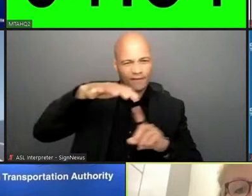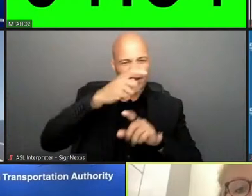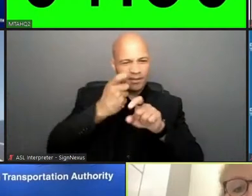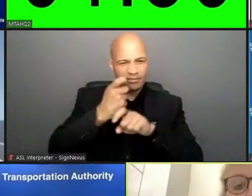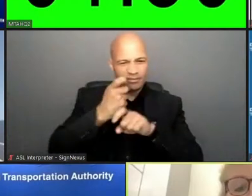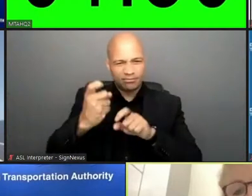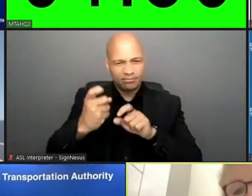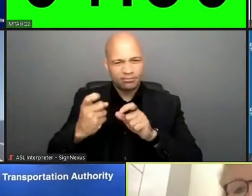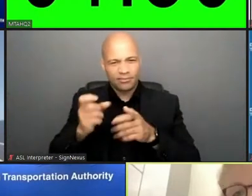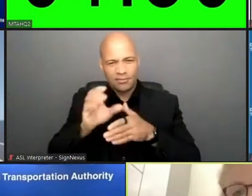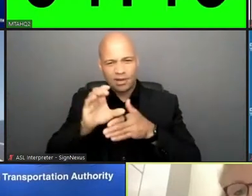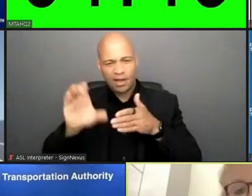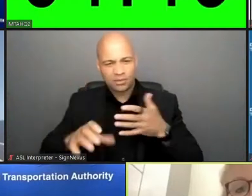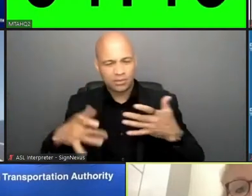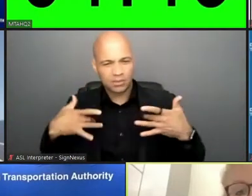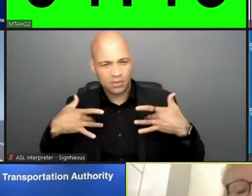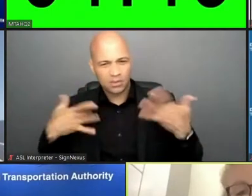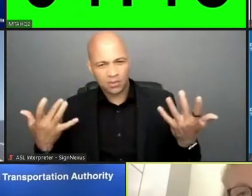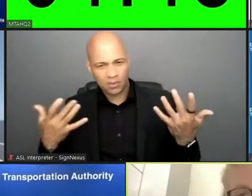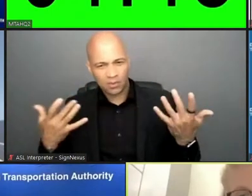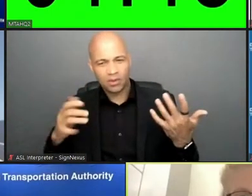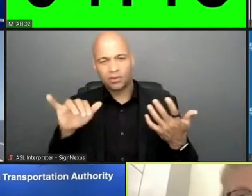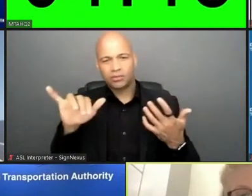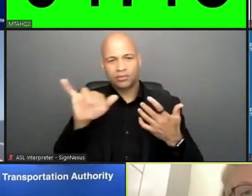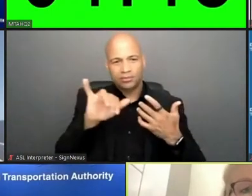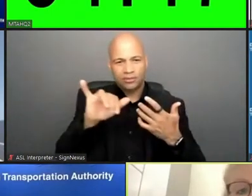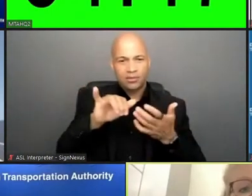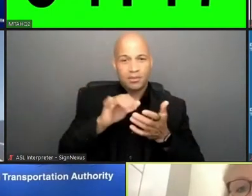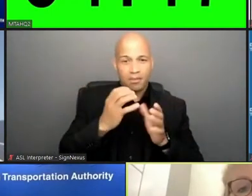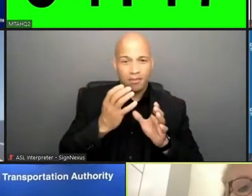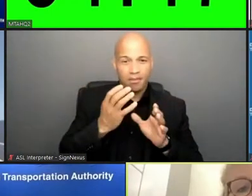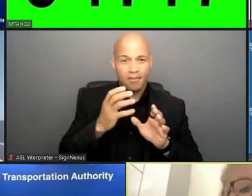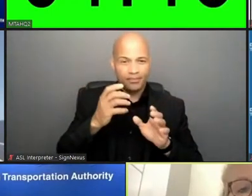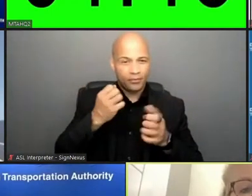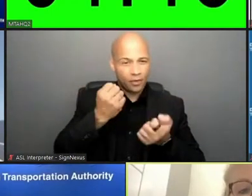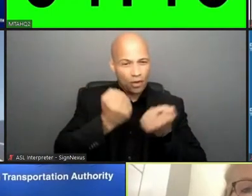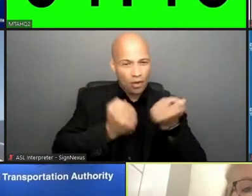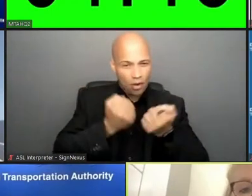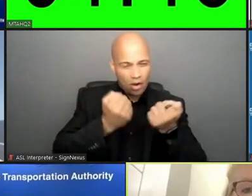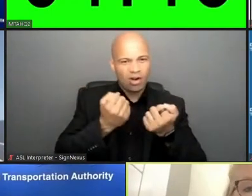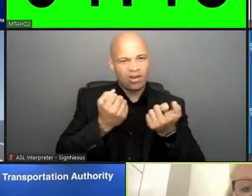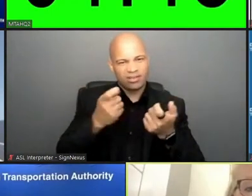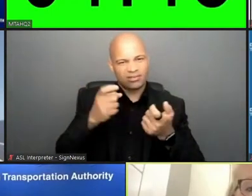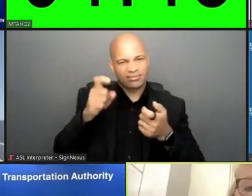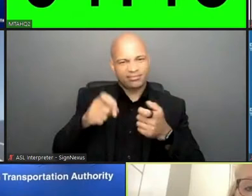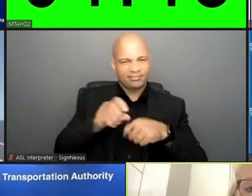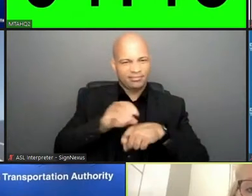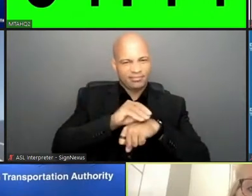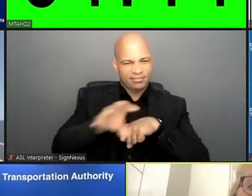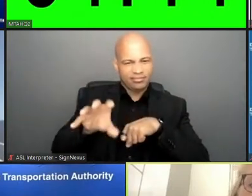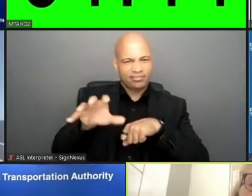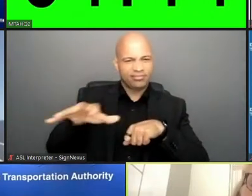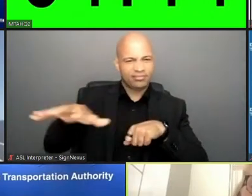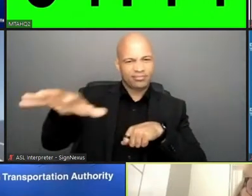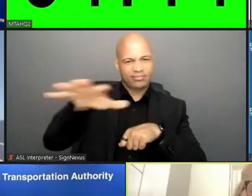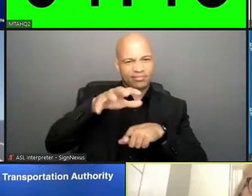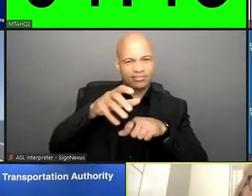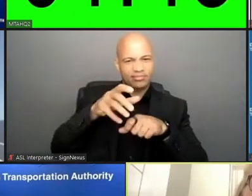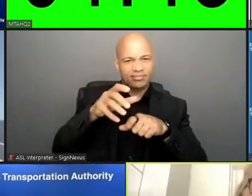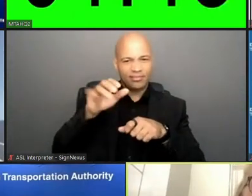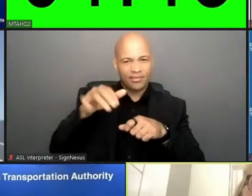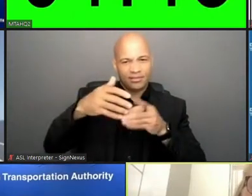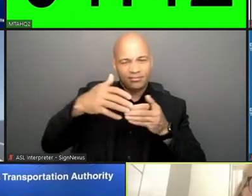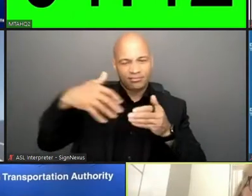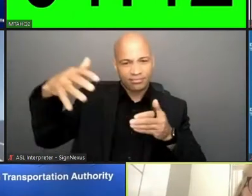is the number two source of emissions across New York the only way we'll effectively meet our mandated climate change goals is by